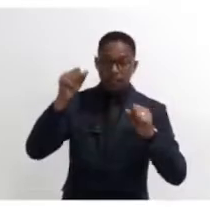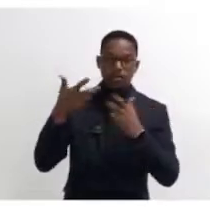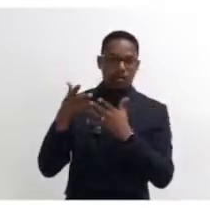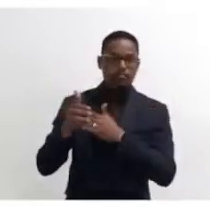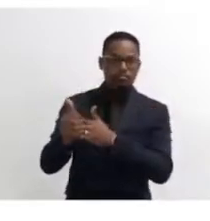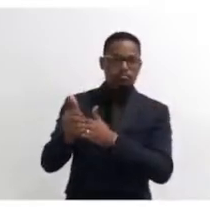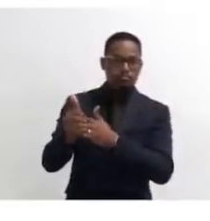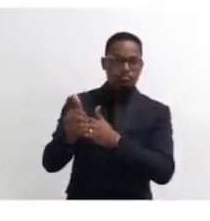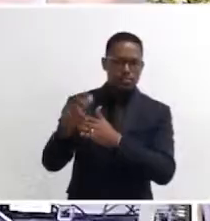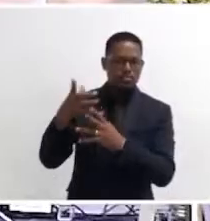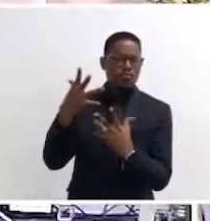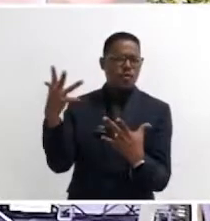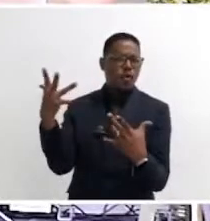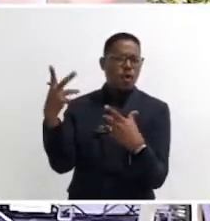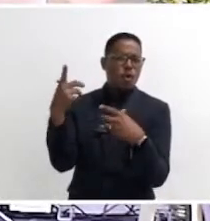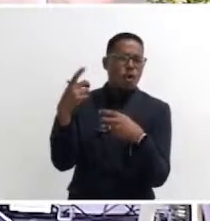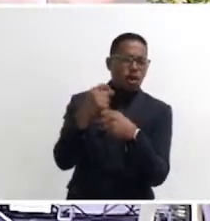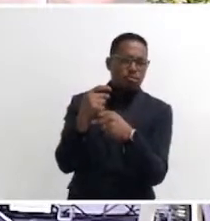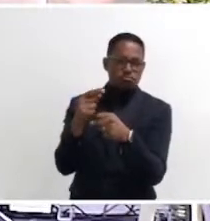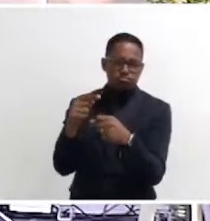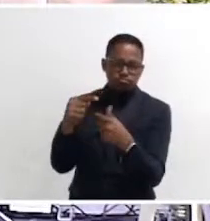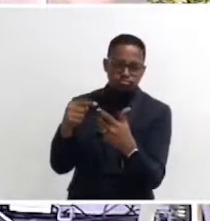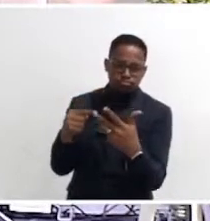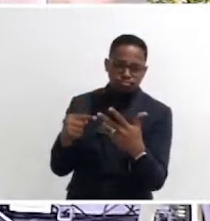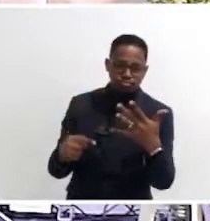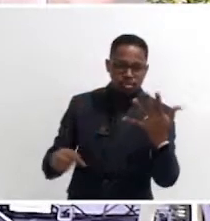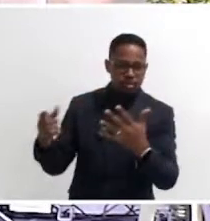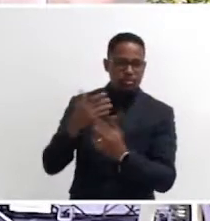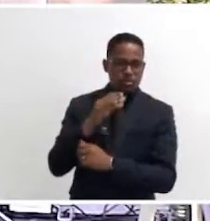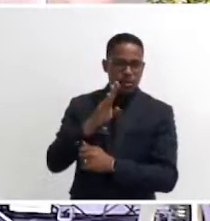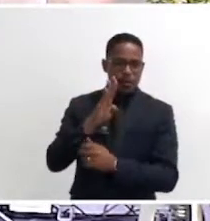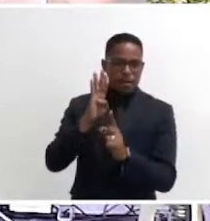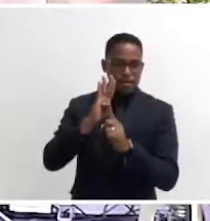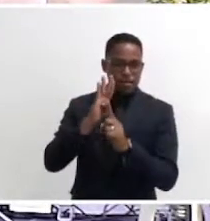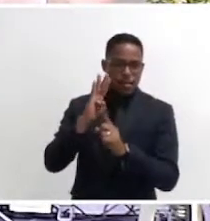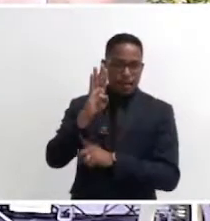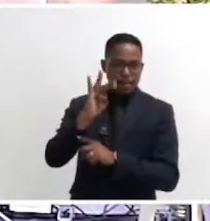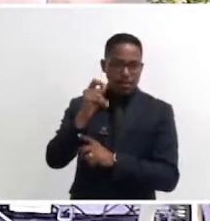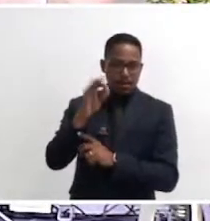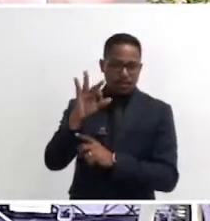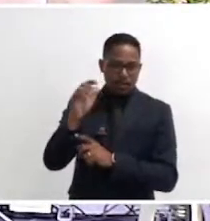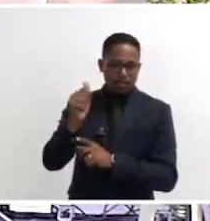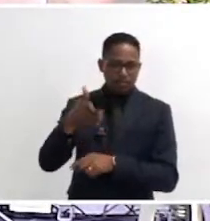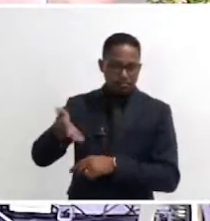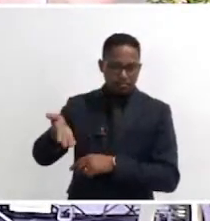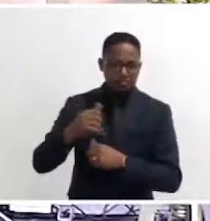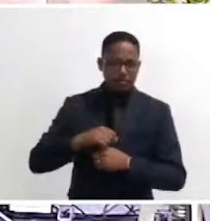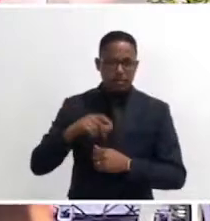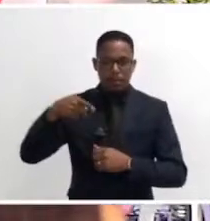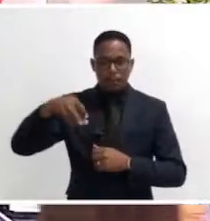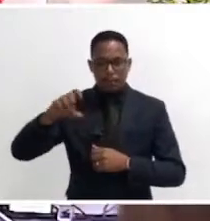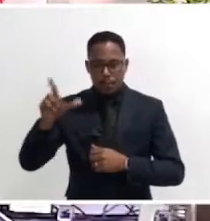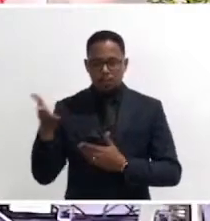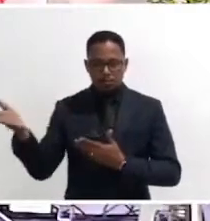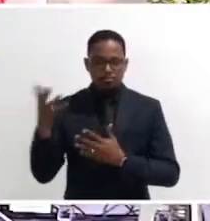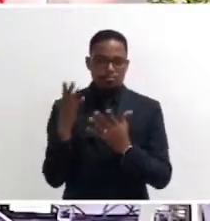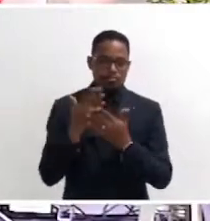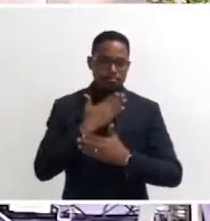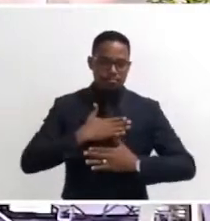resumen ejecutivo de lo que es su biografía y su currículum. Con ustedes, Paul Hoffman.